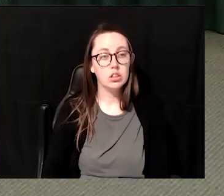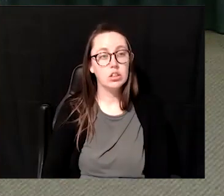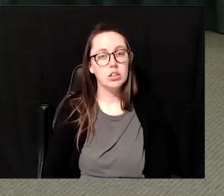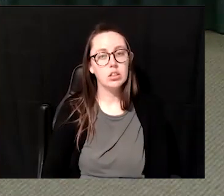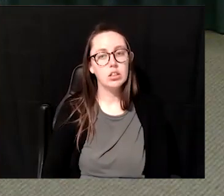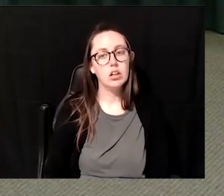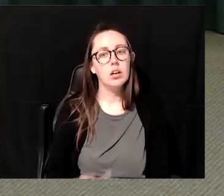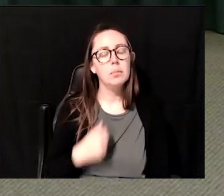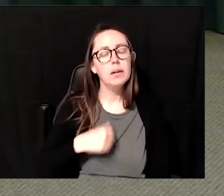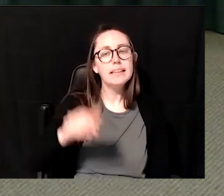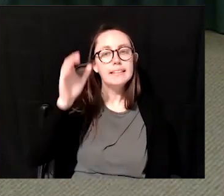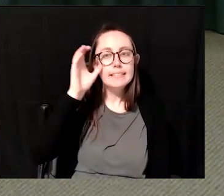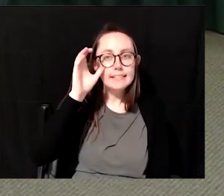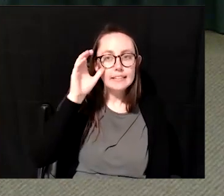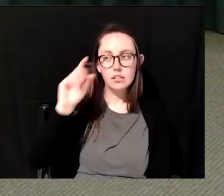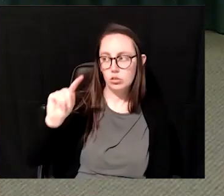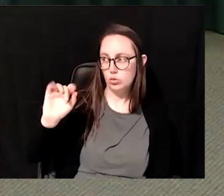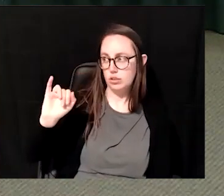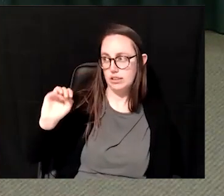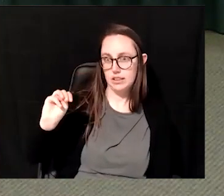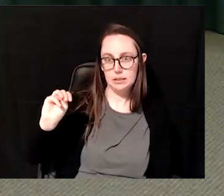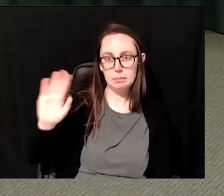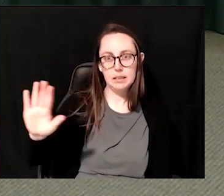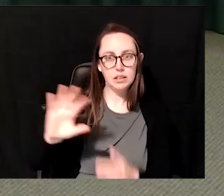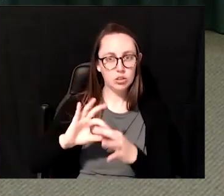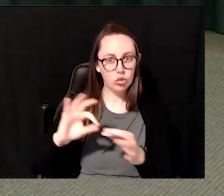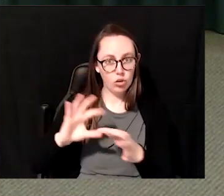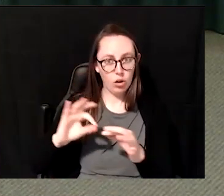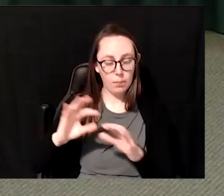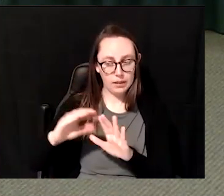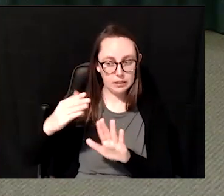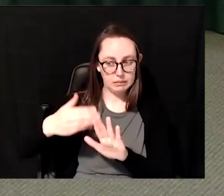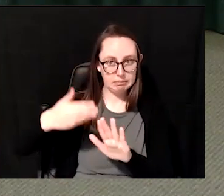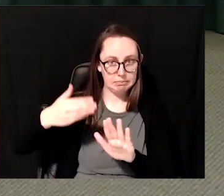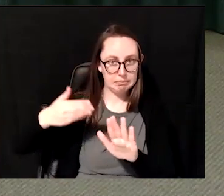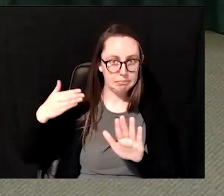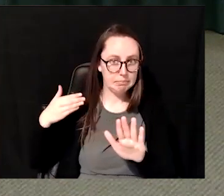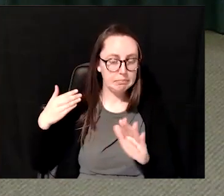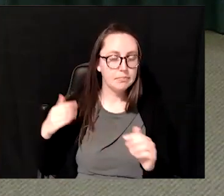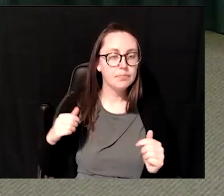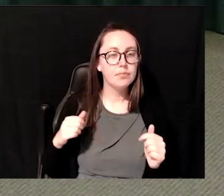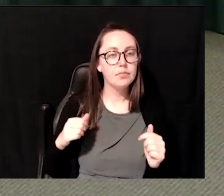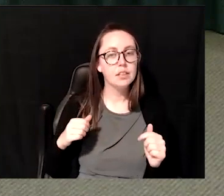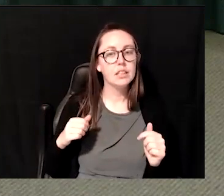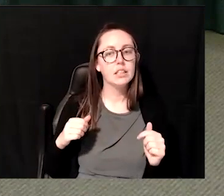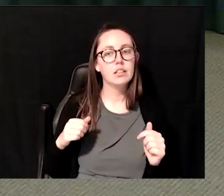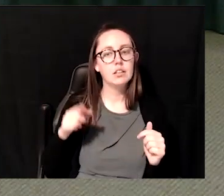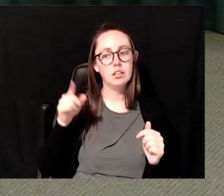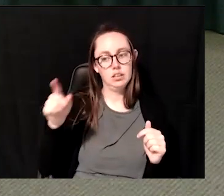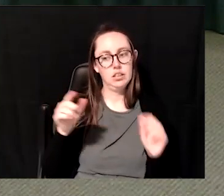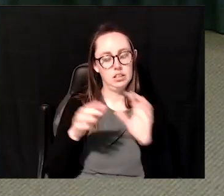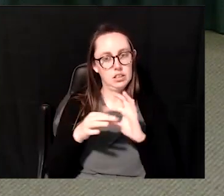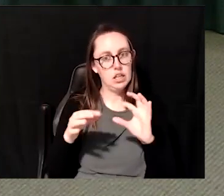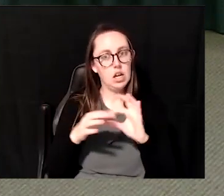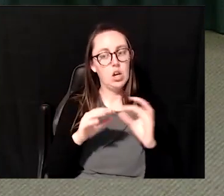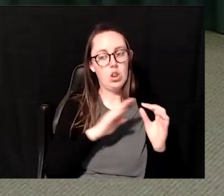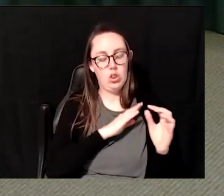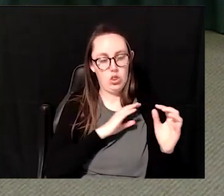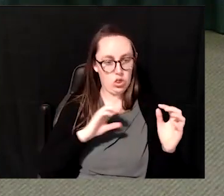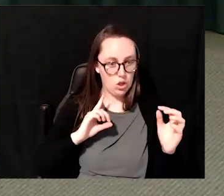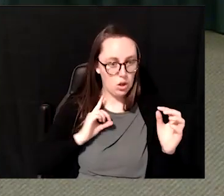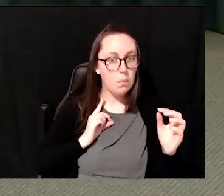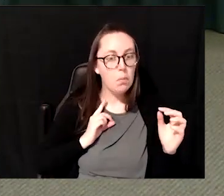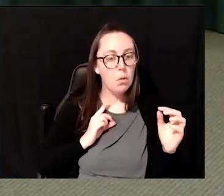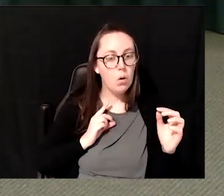to Tim's words earlier on and saying that the board accepted uh